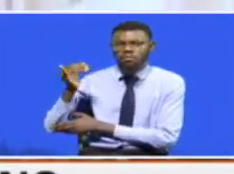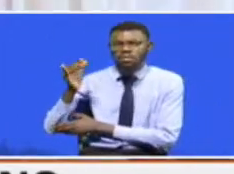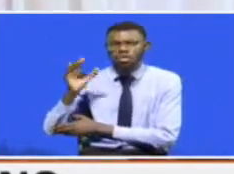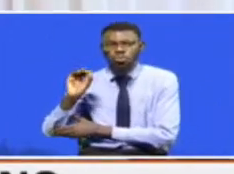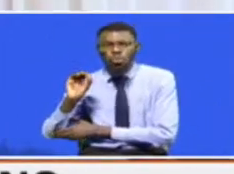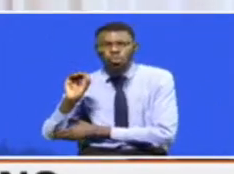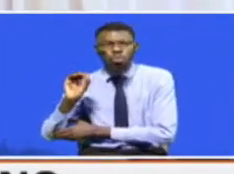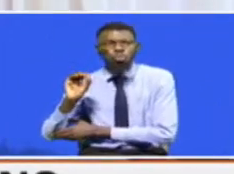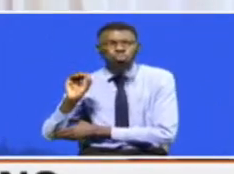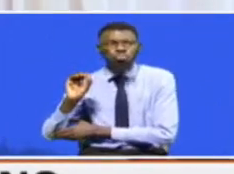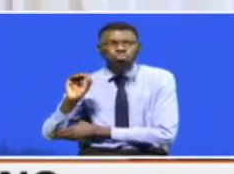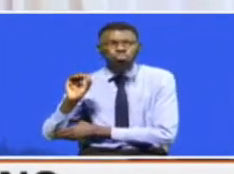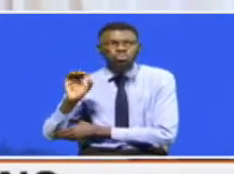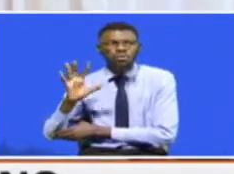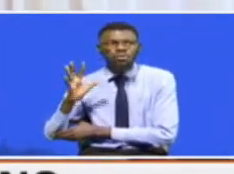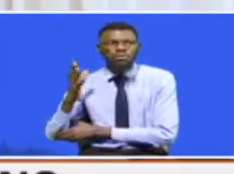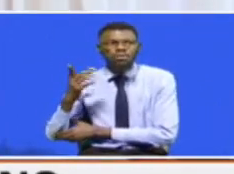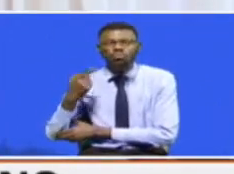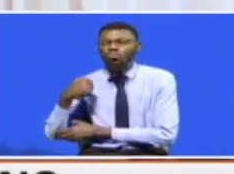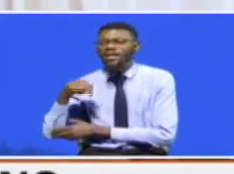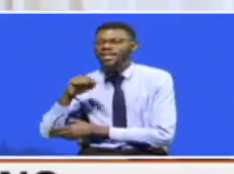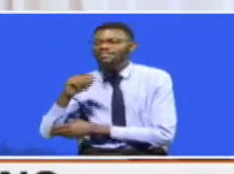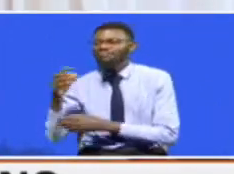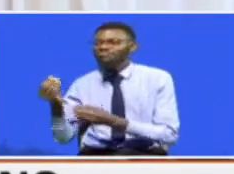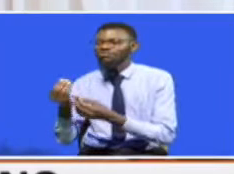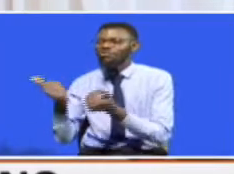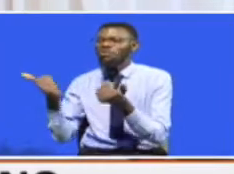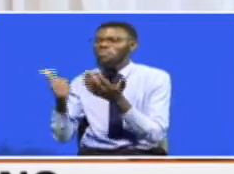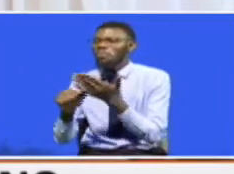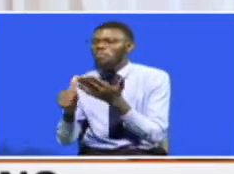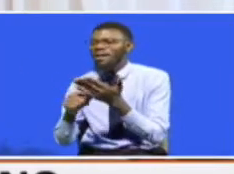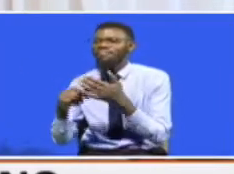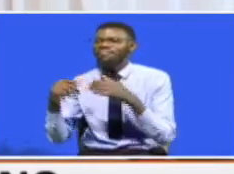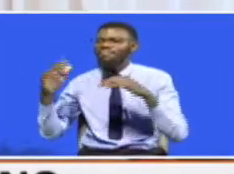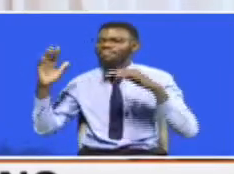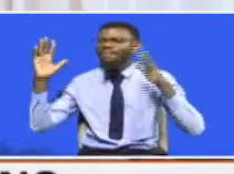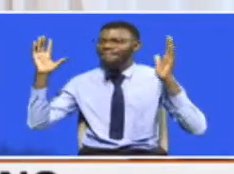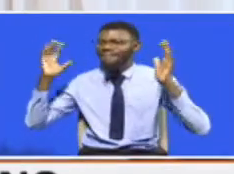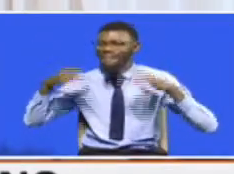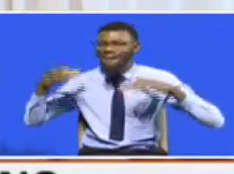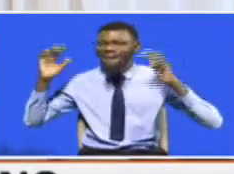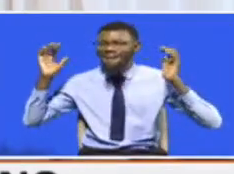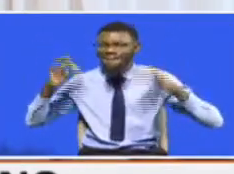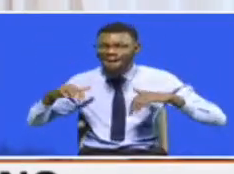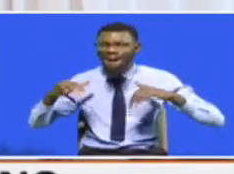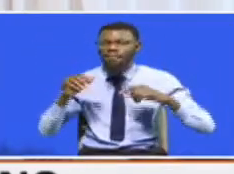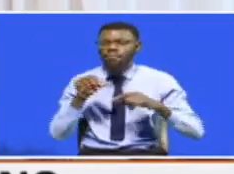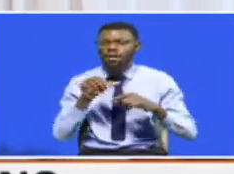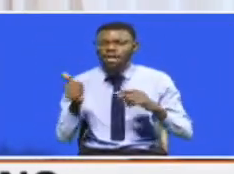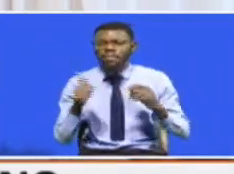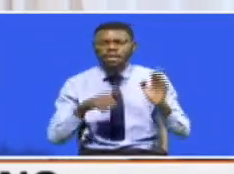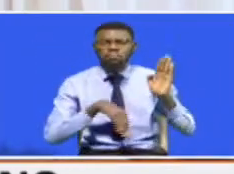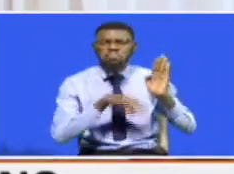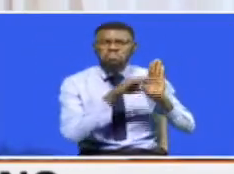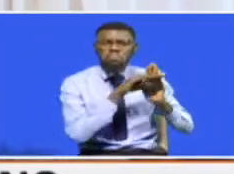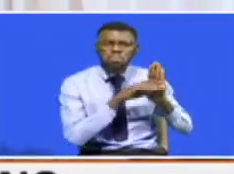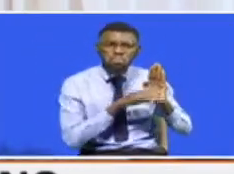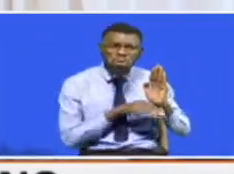within the financial year is only to respond to the effects of El Nino and not do any other programs within